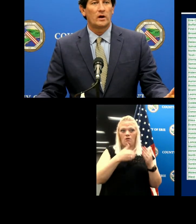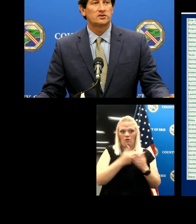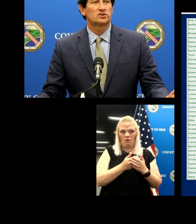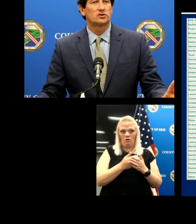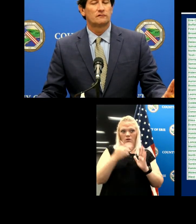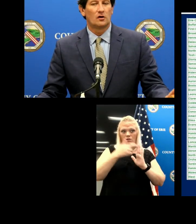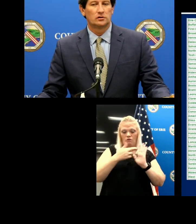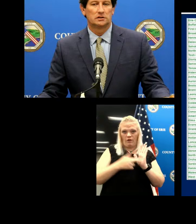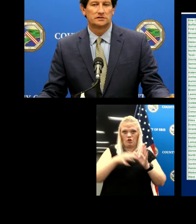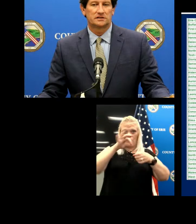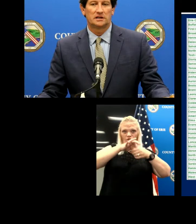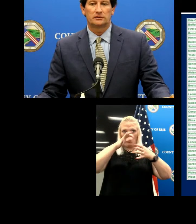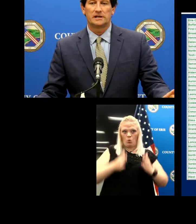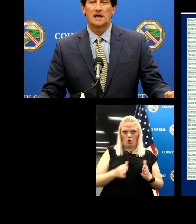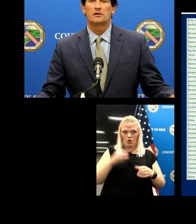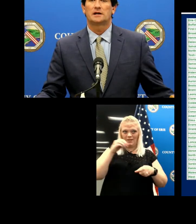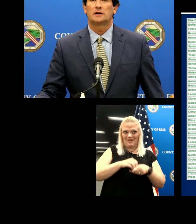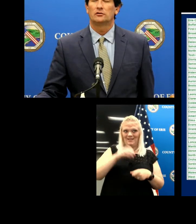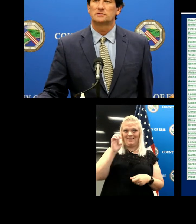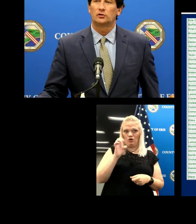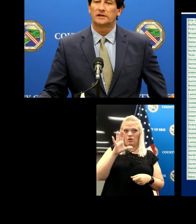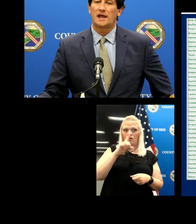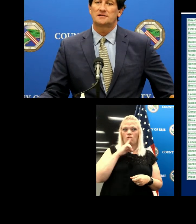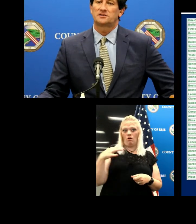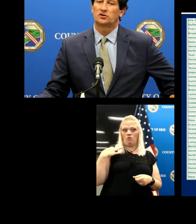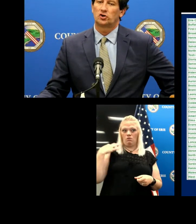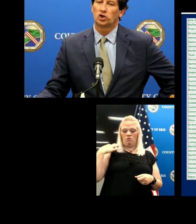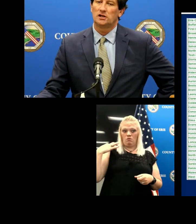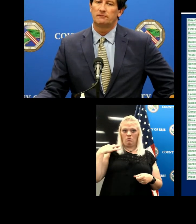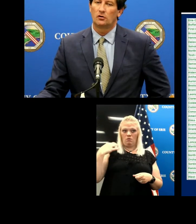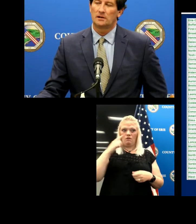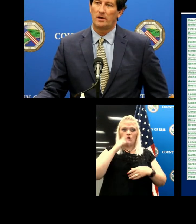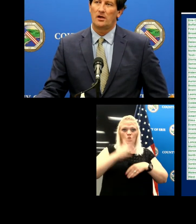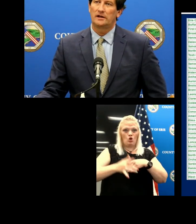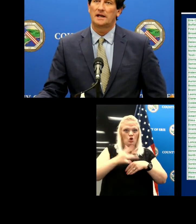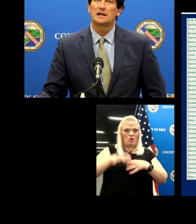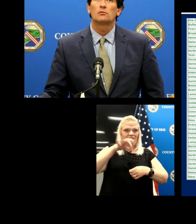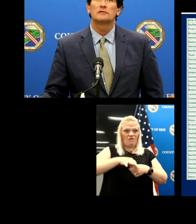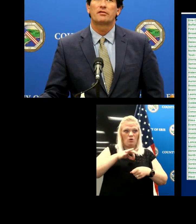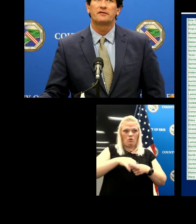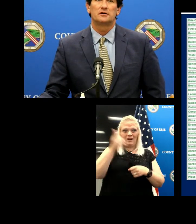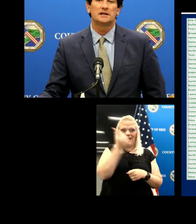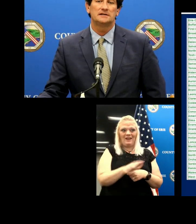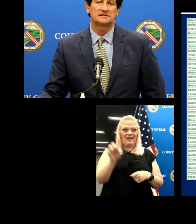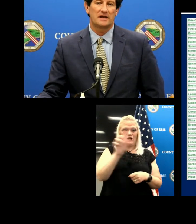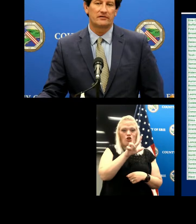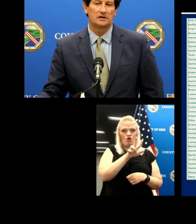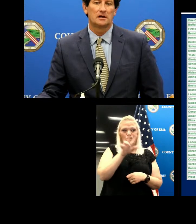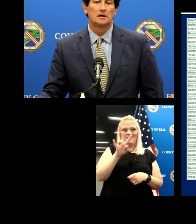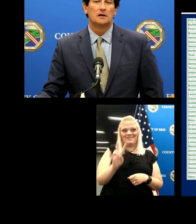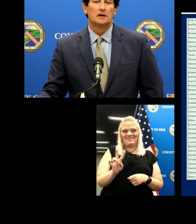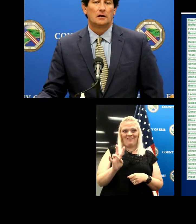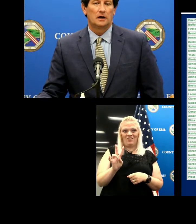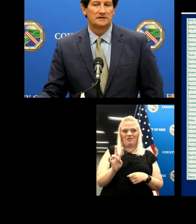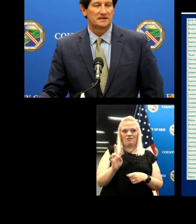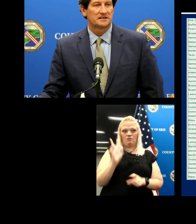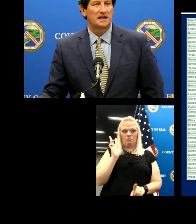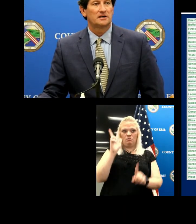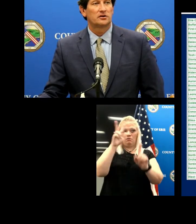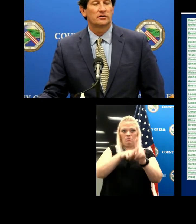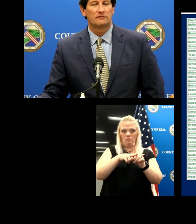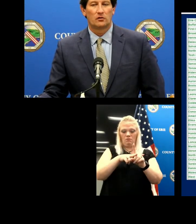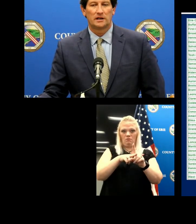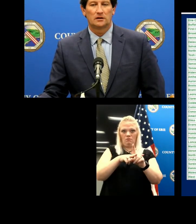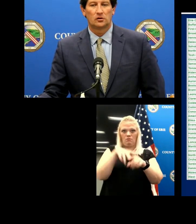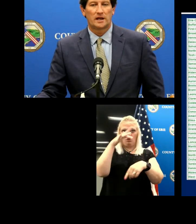all registered voters in Erie County are eligible to cast an early voting ballot at any one of 37